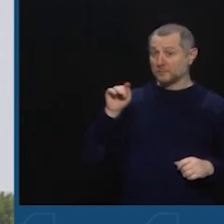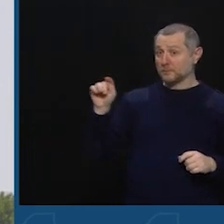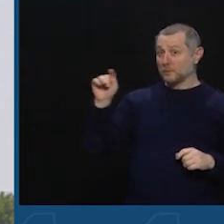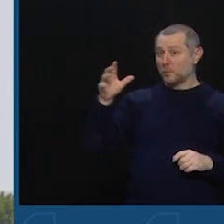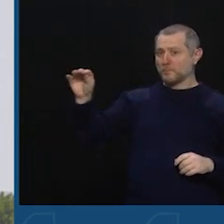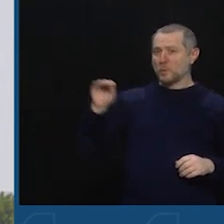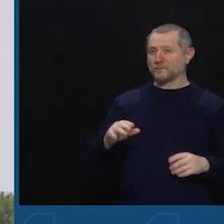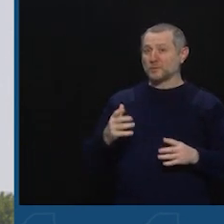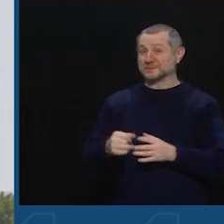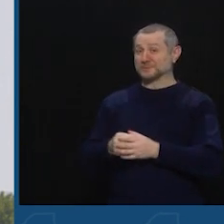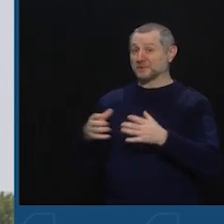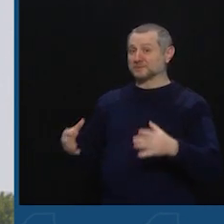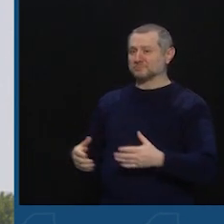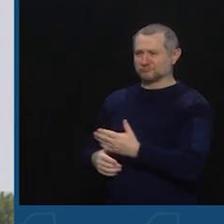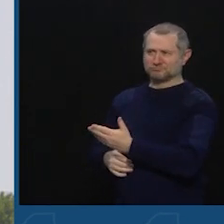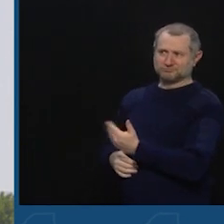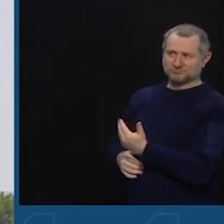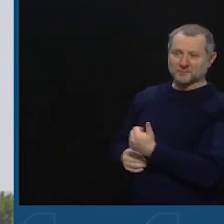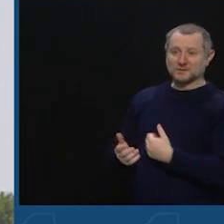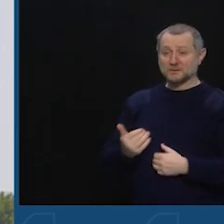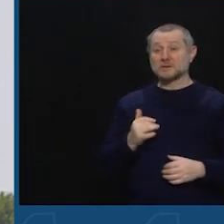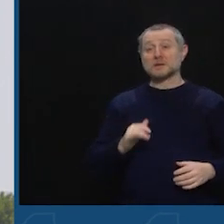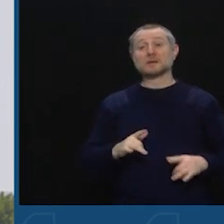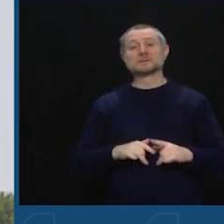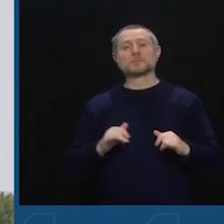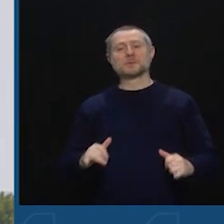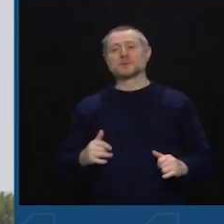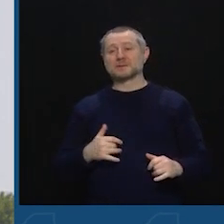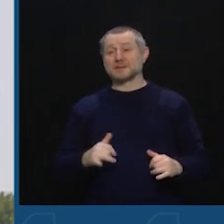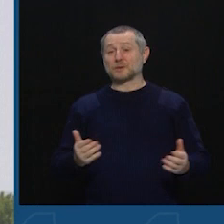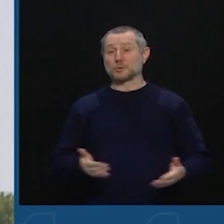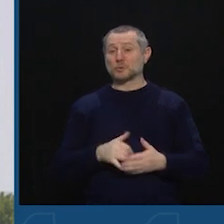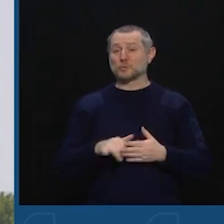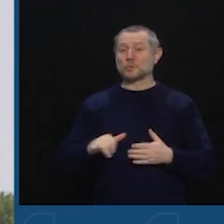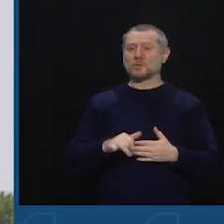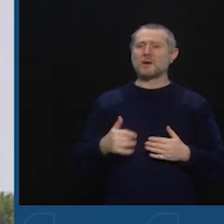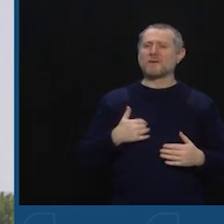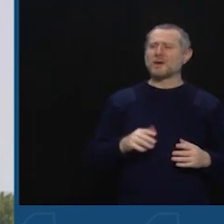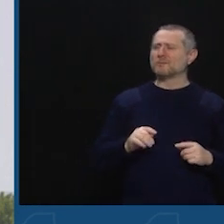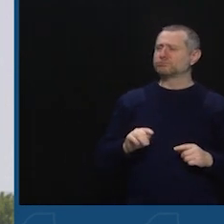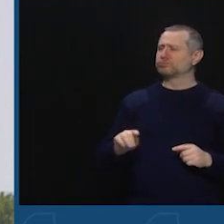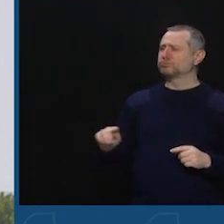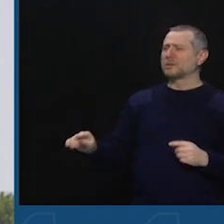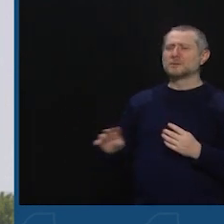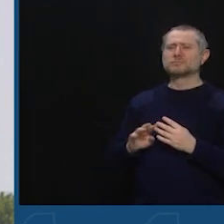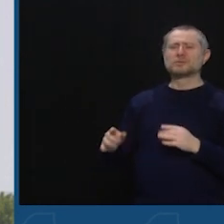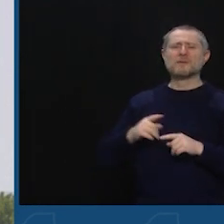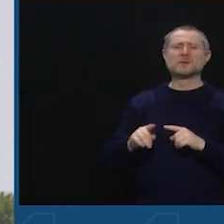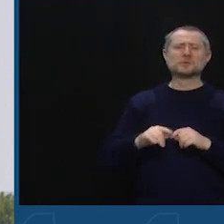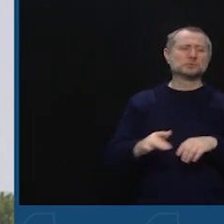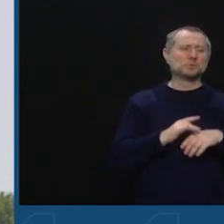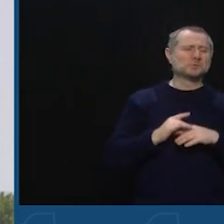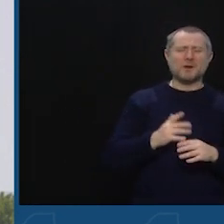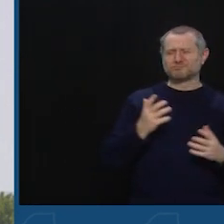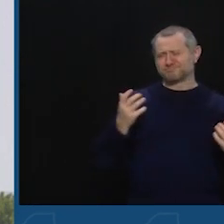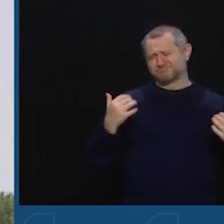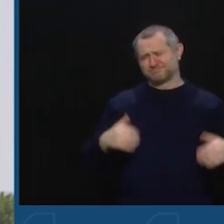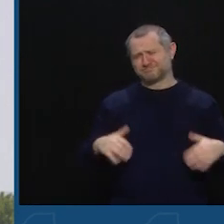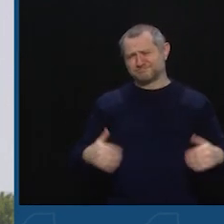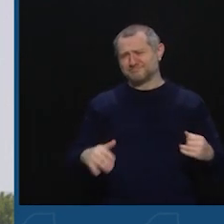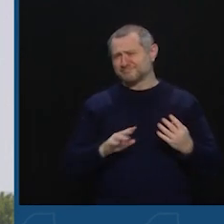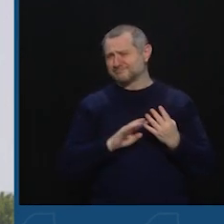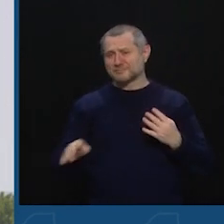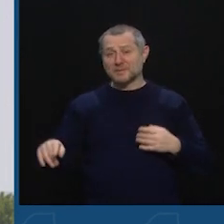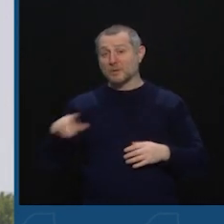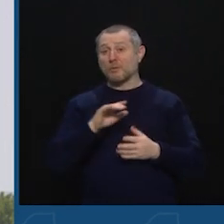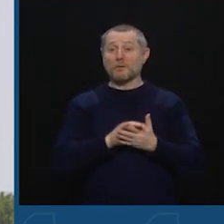that'll welcome them. But here's all the assets we have, and they are countless. We have world-class colleges